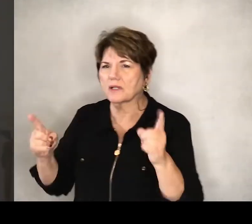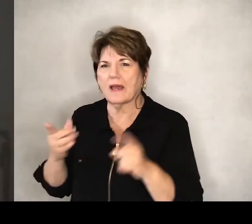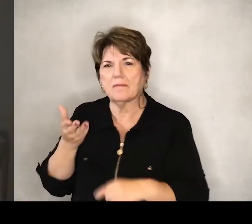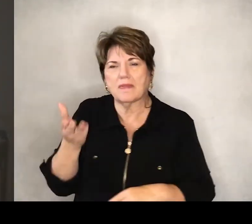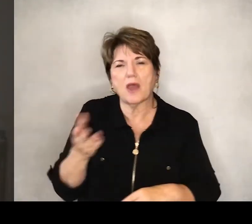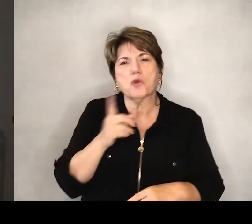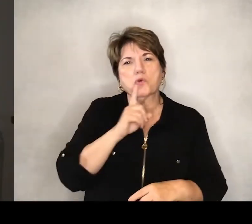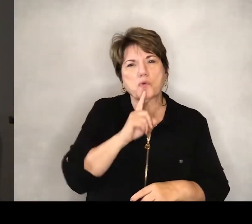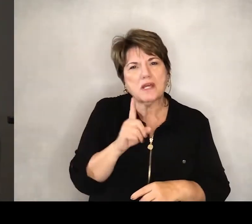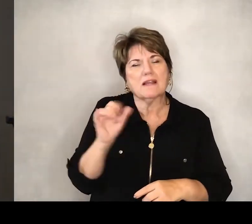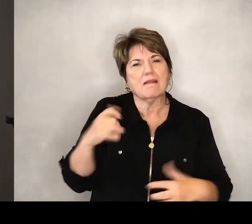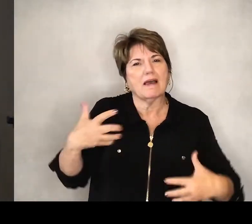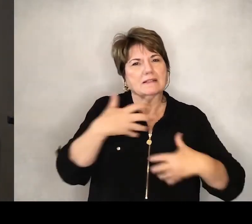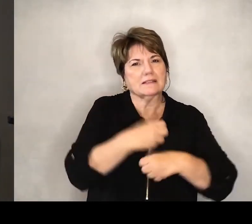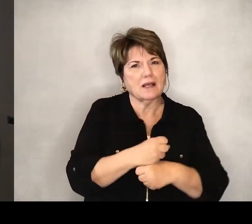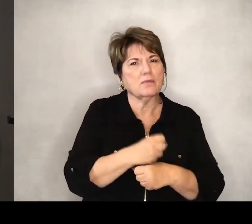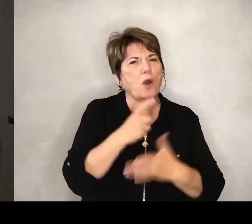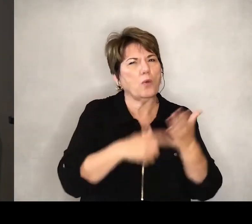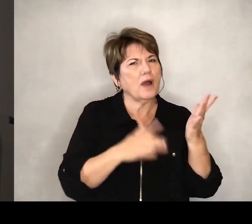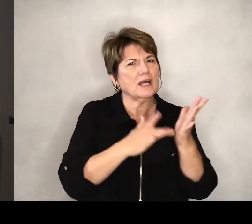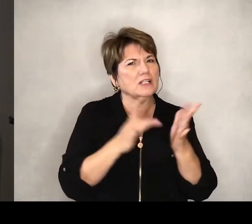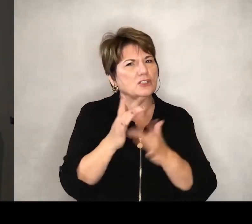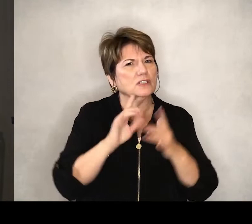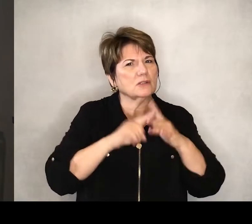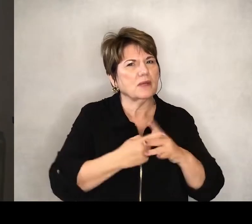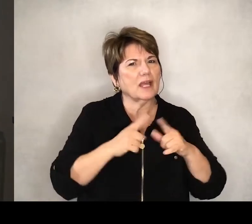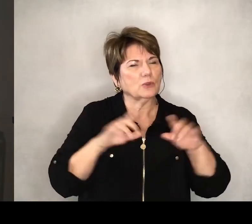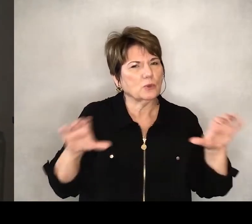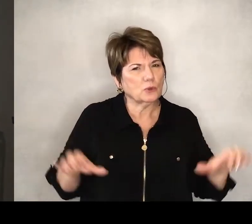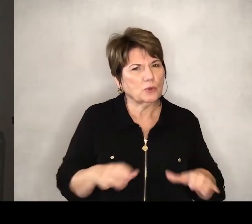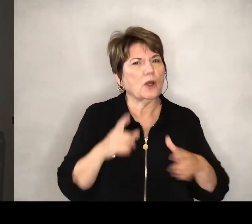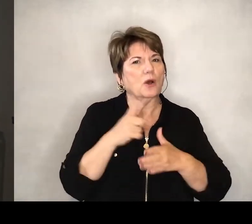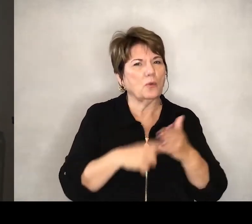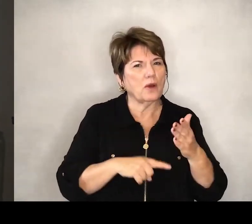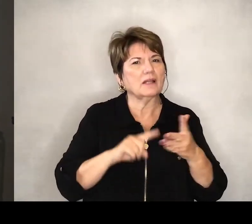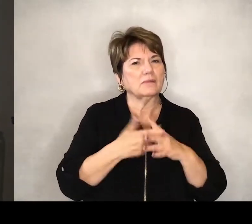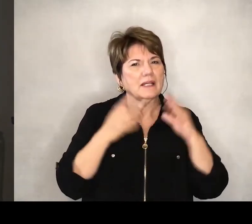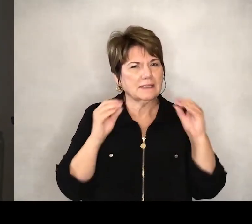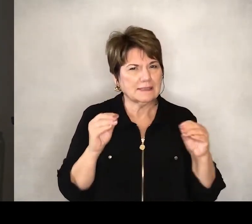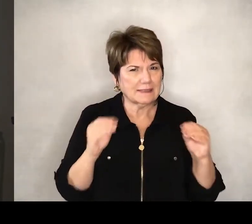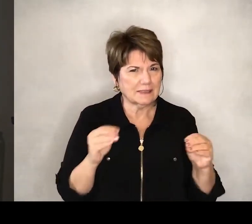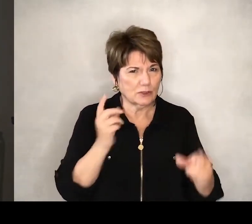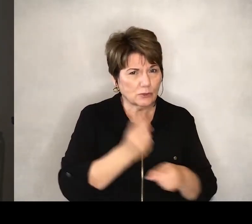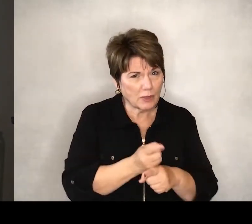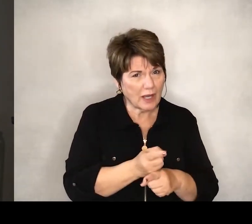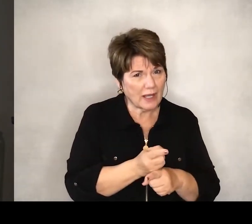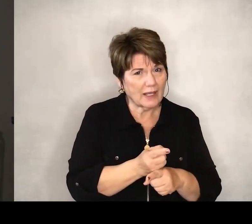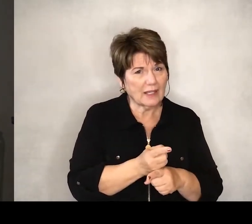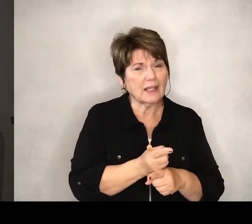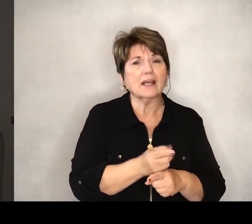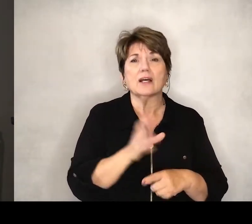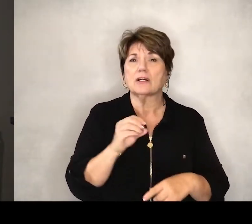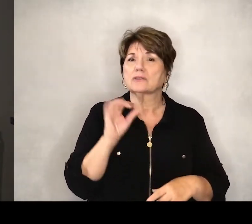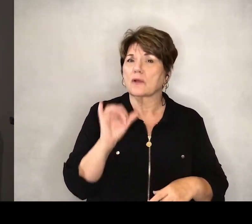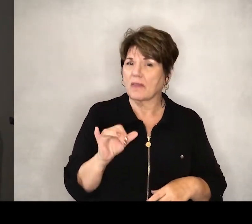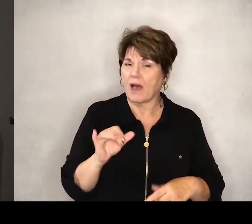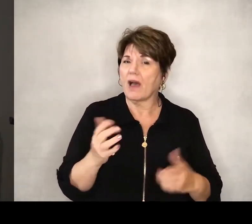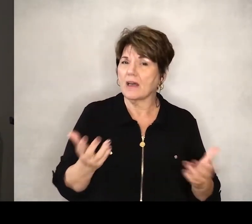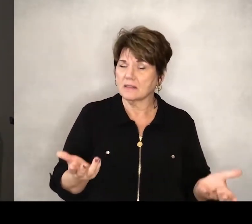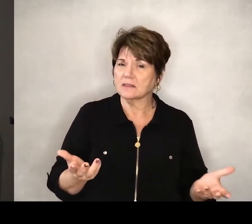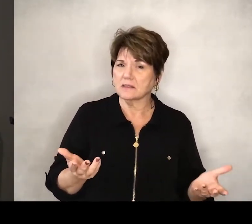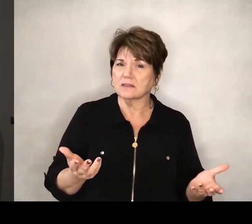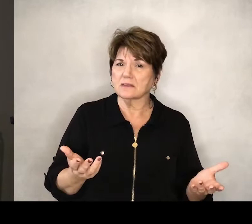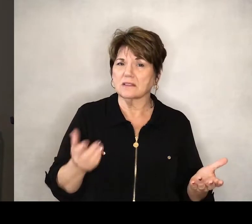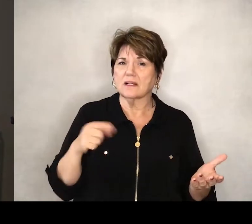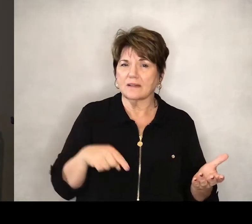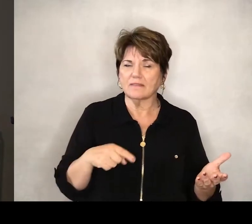there, really kind of is summed up as, what did Jesus begin to do and what did he begin to teach, right? And so that's kind of what,